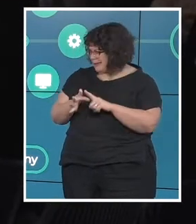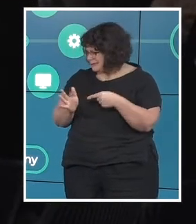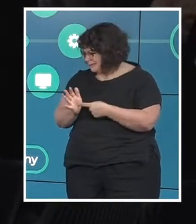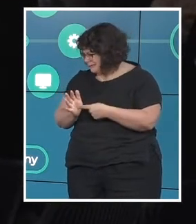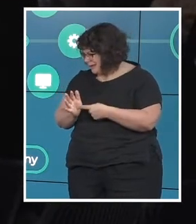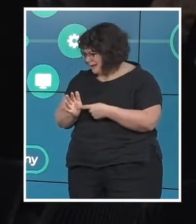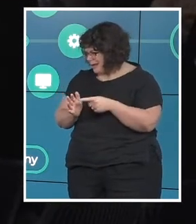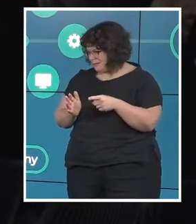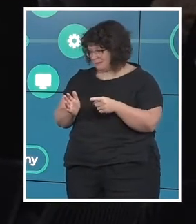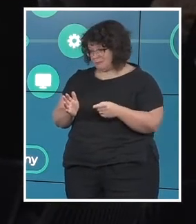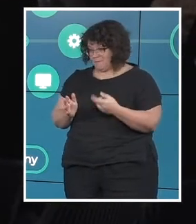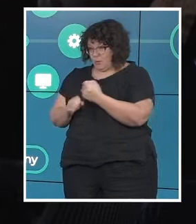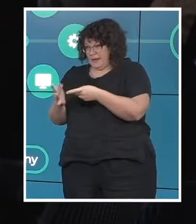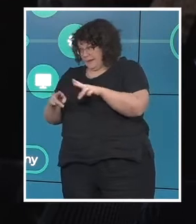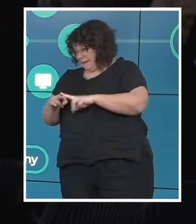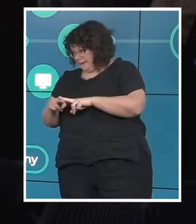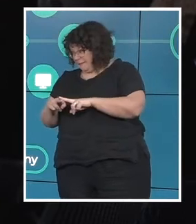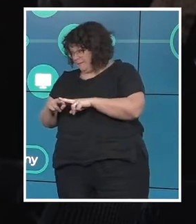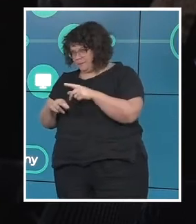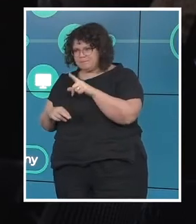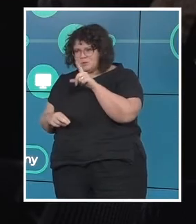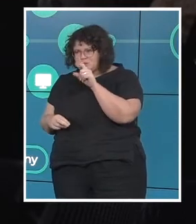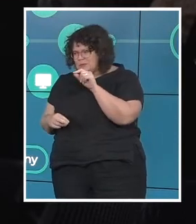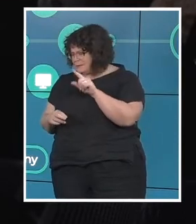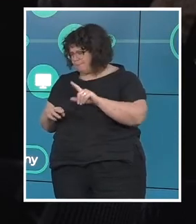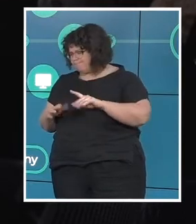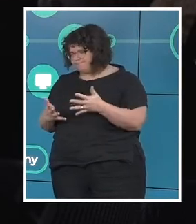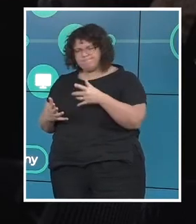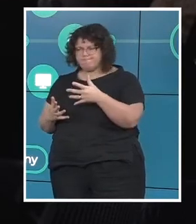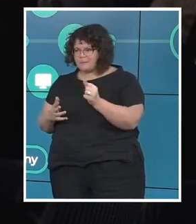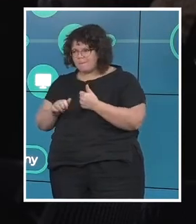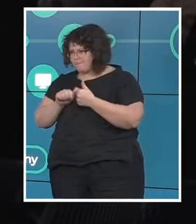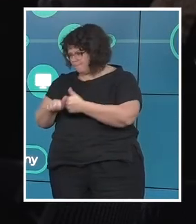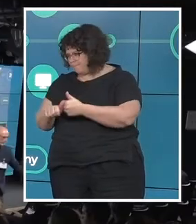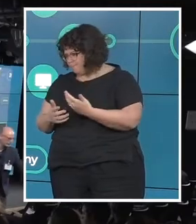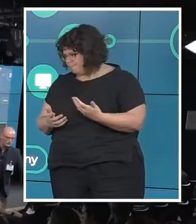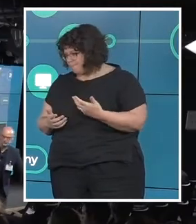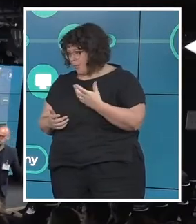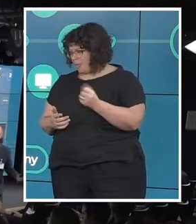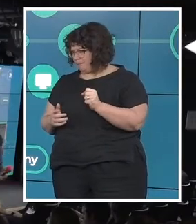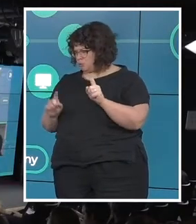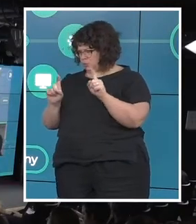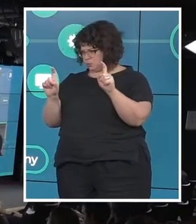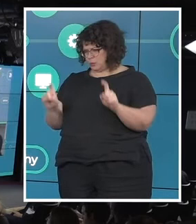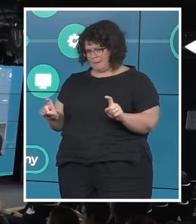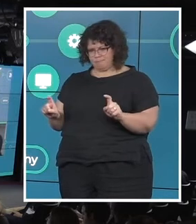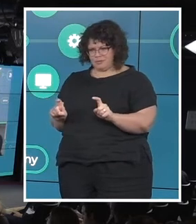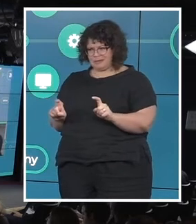square brackets and write alt, and then just put it in the tweet message. Yeah. Cool.